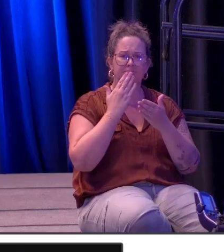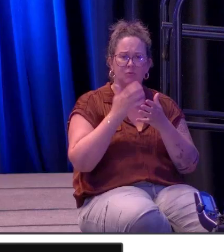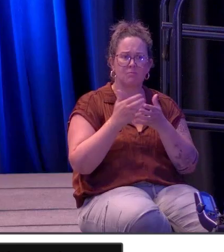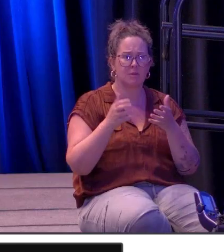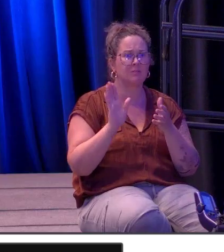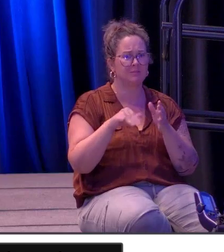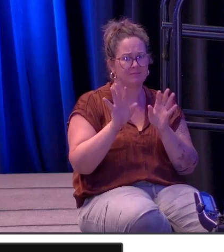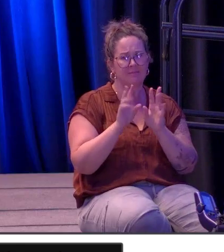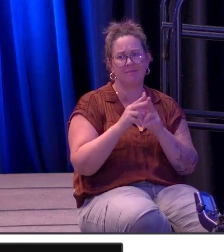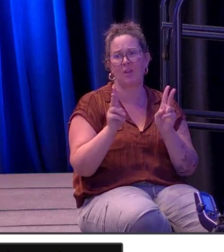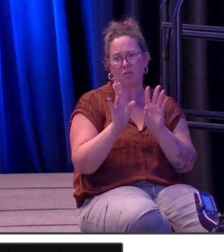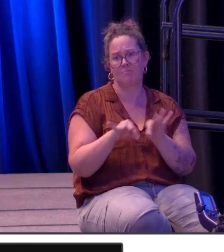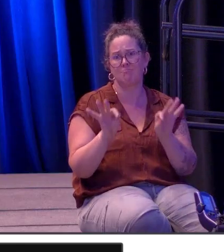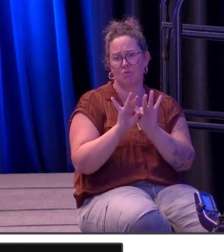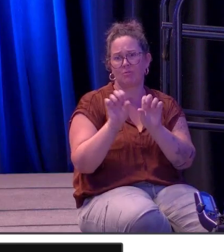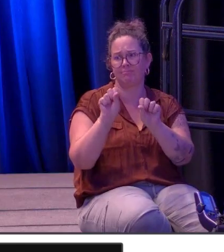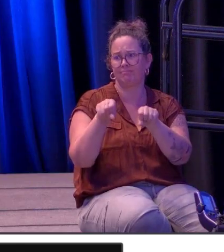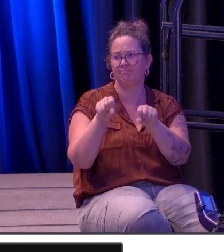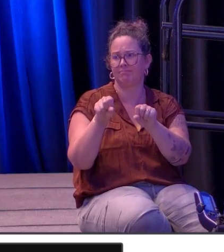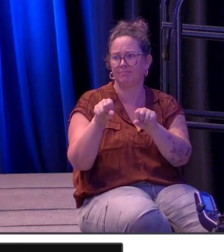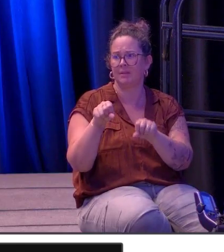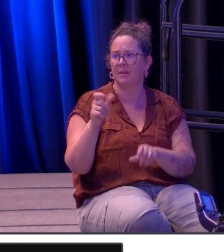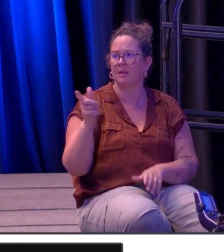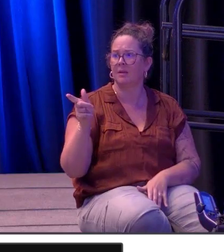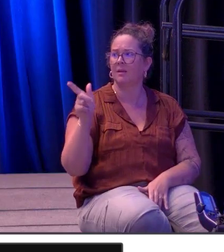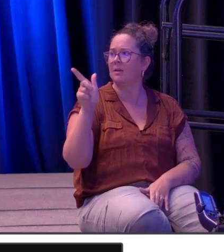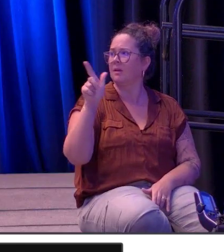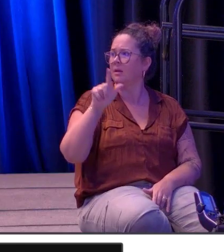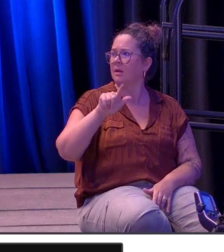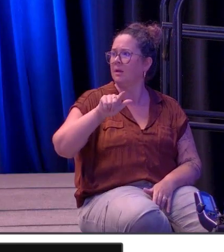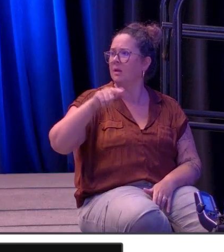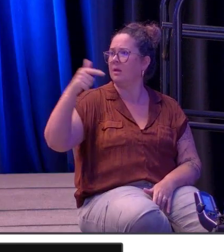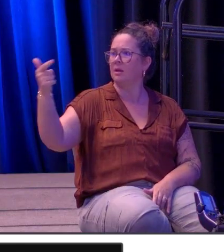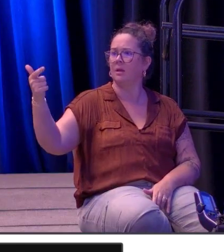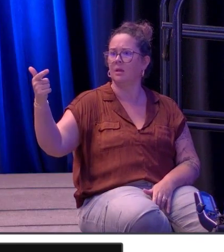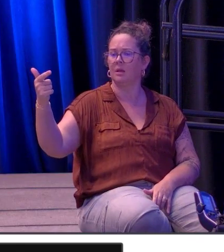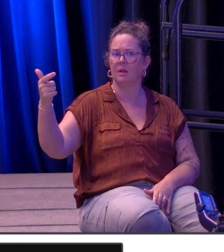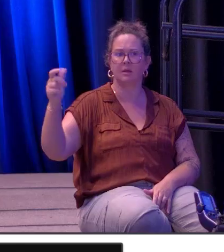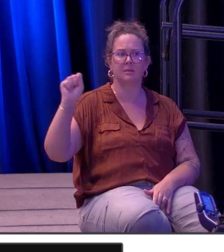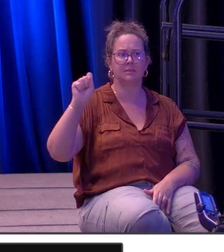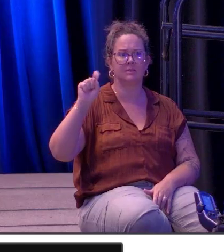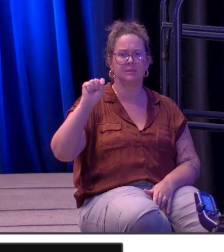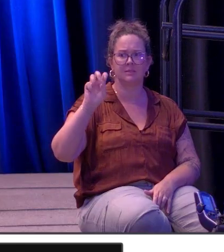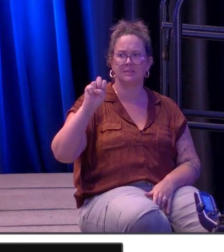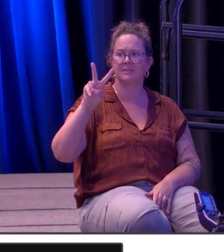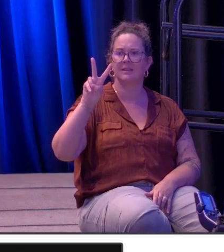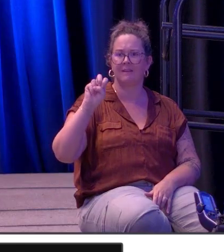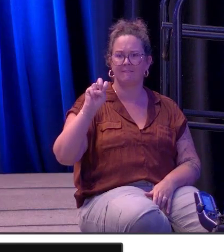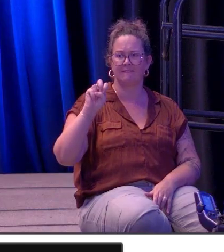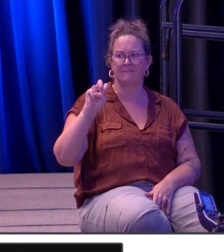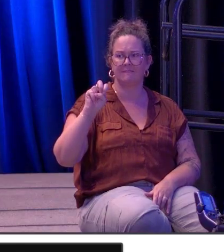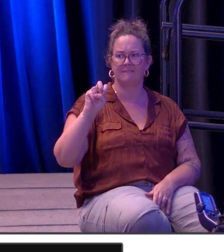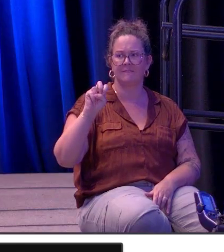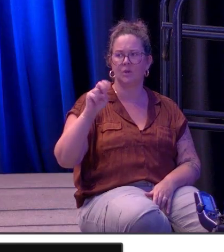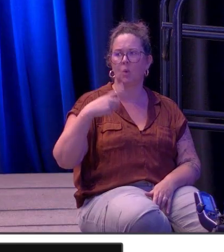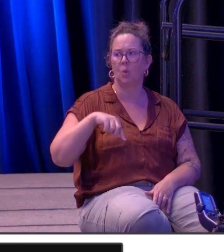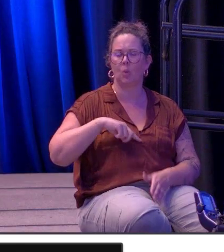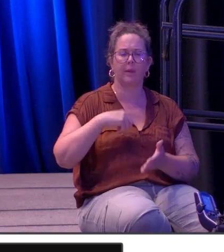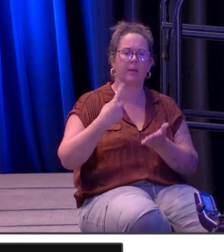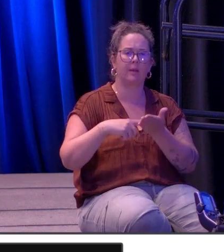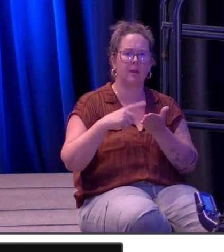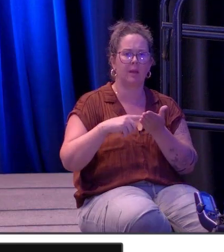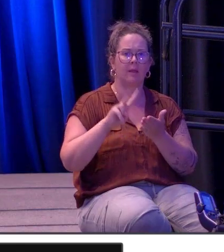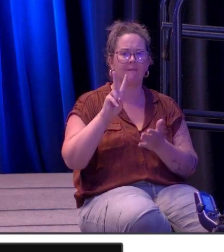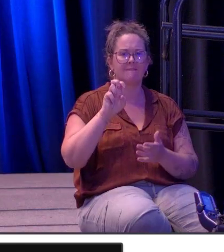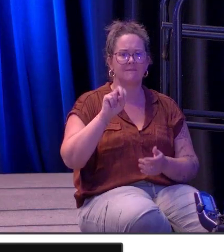important. Who's Hey, next? Vicki, this is Steve over here again. Hello. We talked about the venue zone, and we